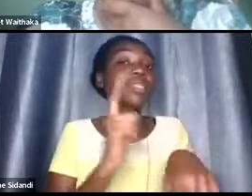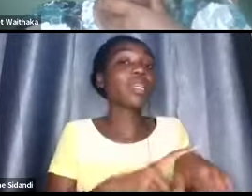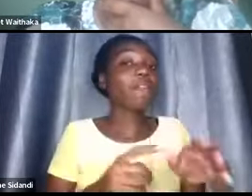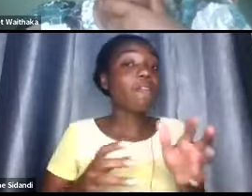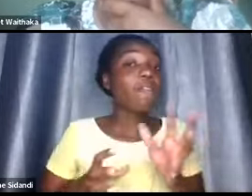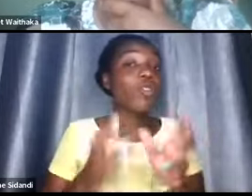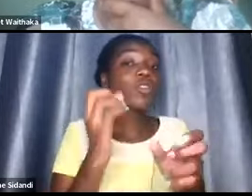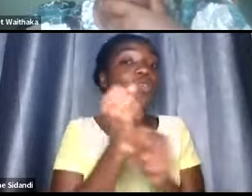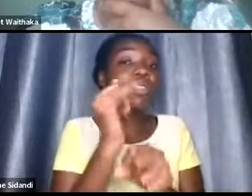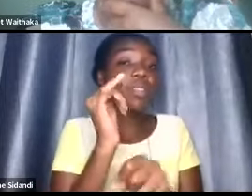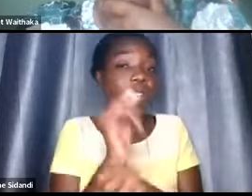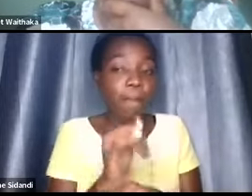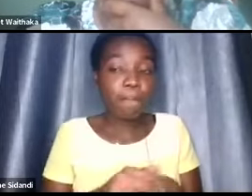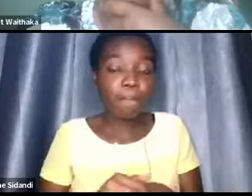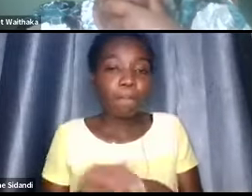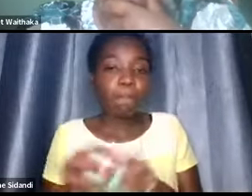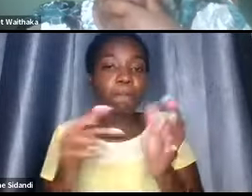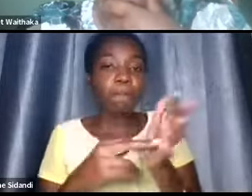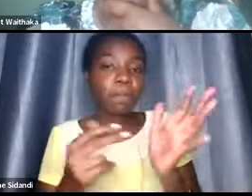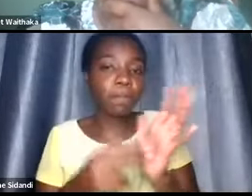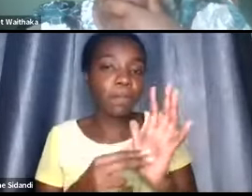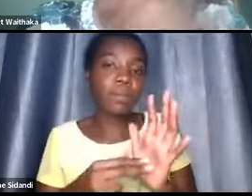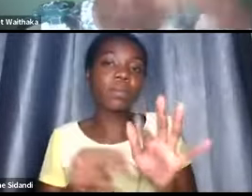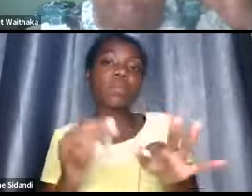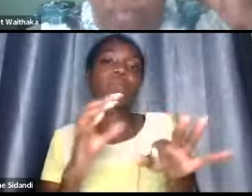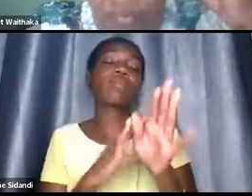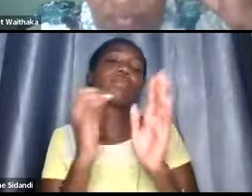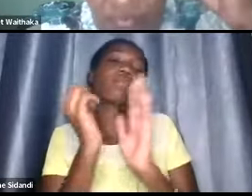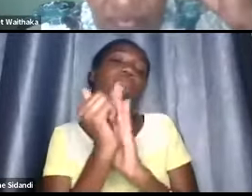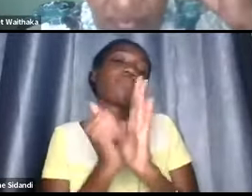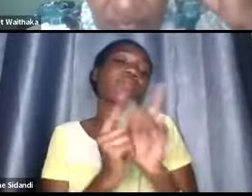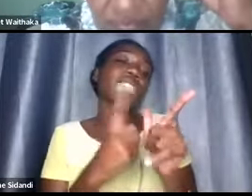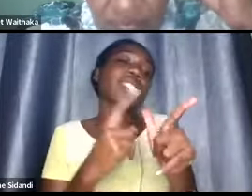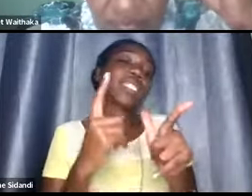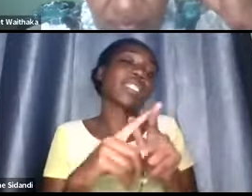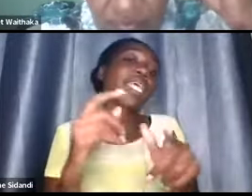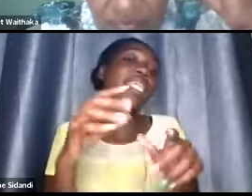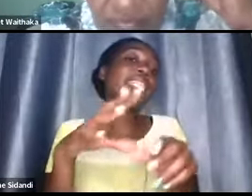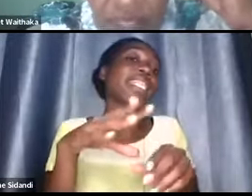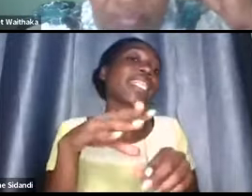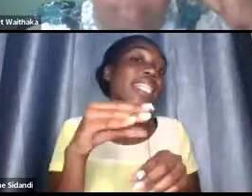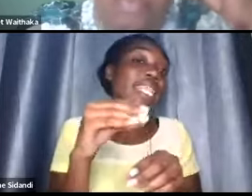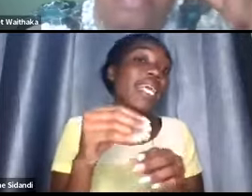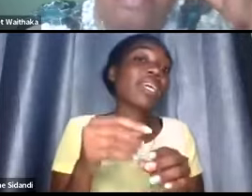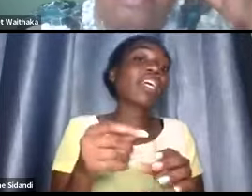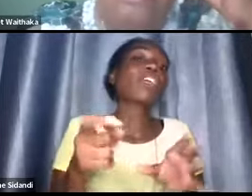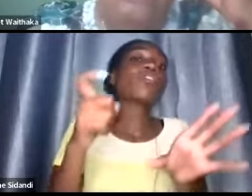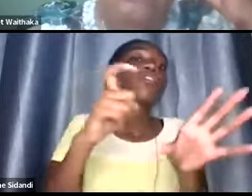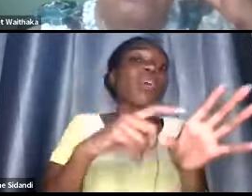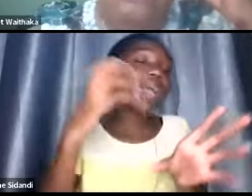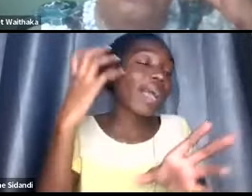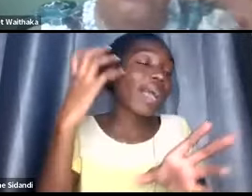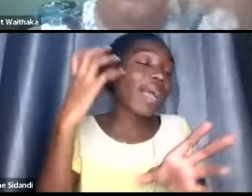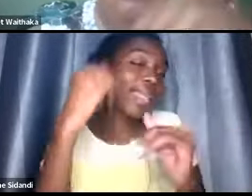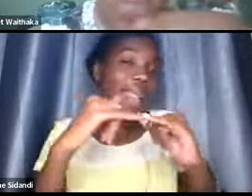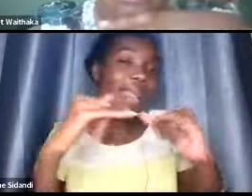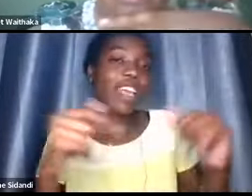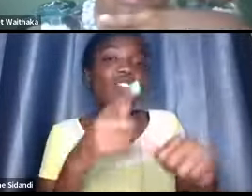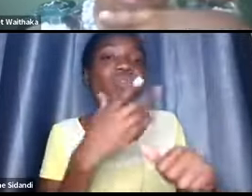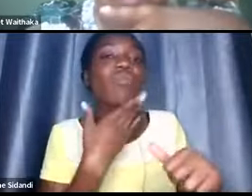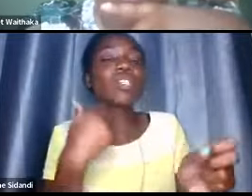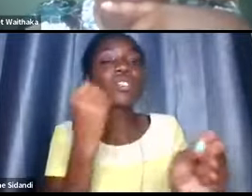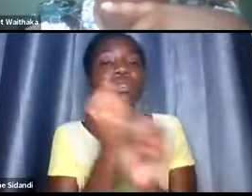they eat into the subjects the student would have taken to fit into the career lines they probably wanted to do. So